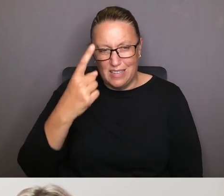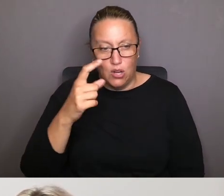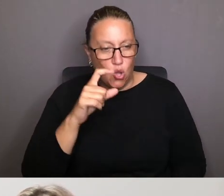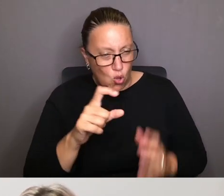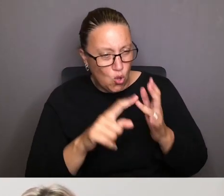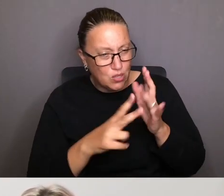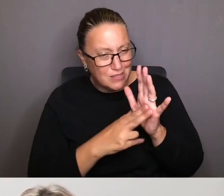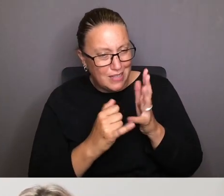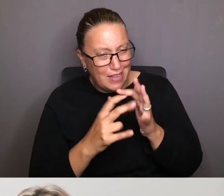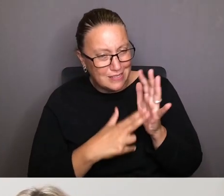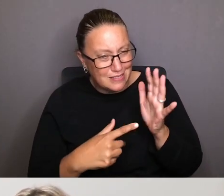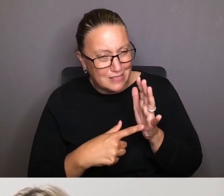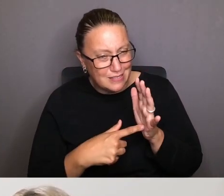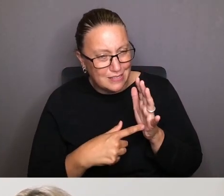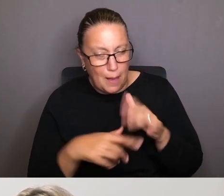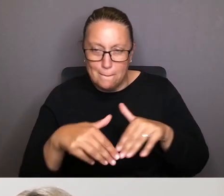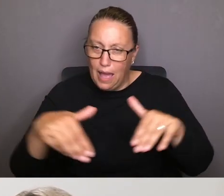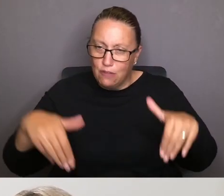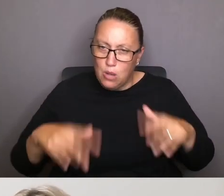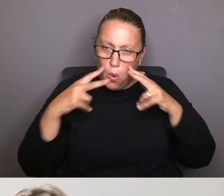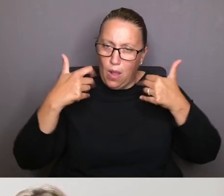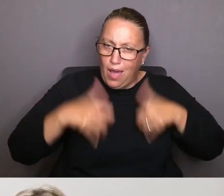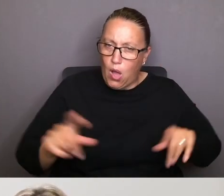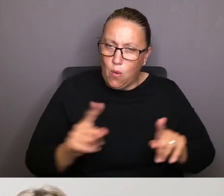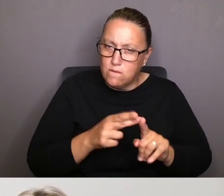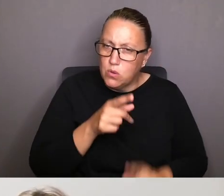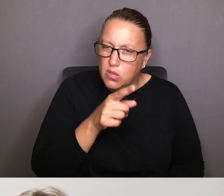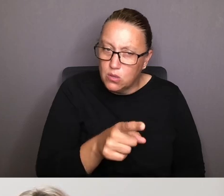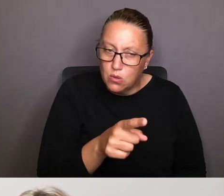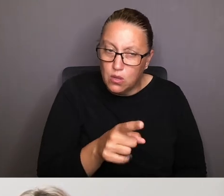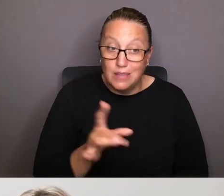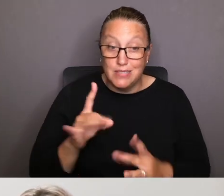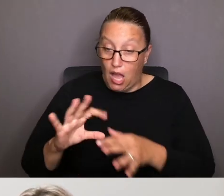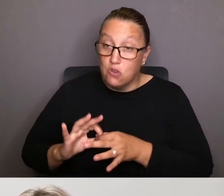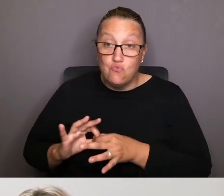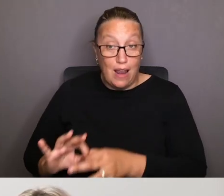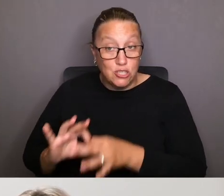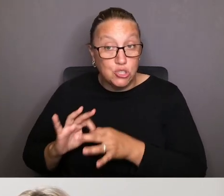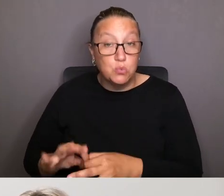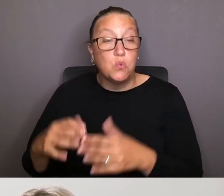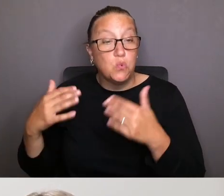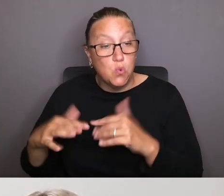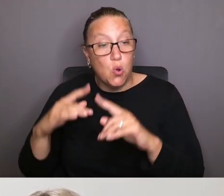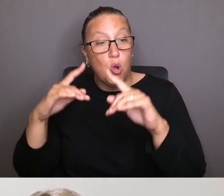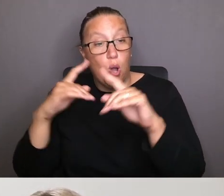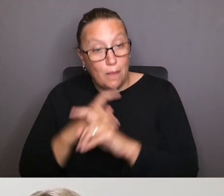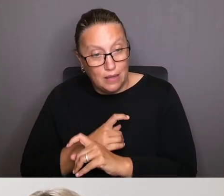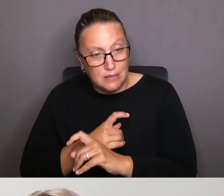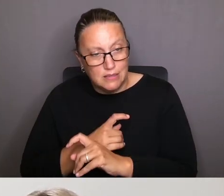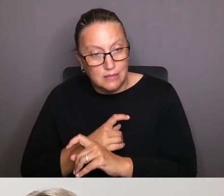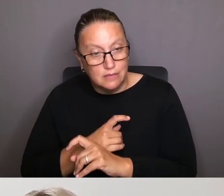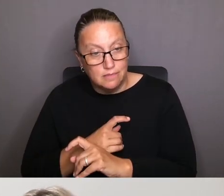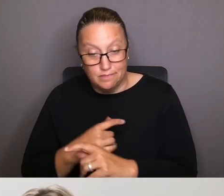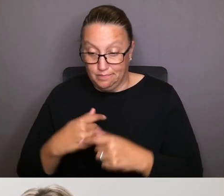when we're going into relationships with others, it gets a bit more complicated. So then we need to be learning, what does that mean for others? And it might not be the